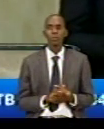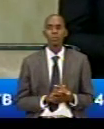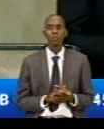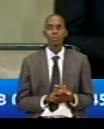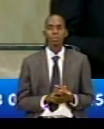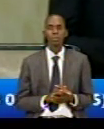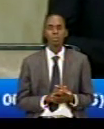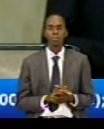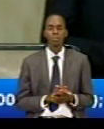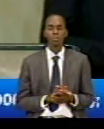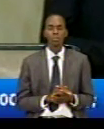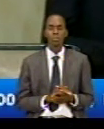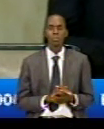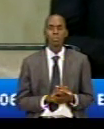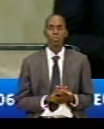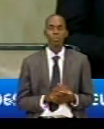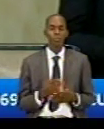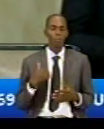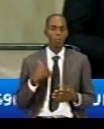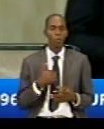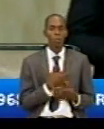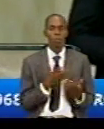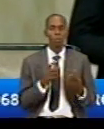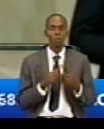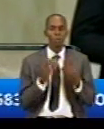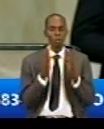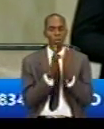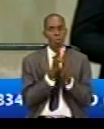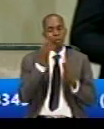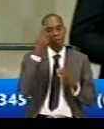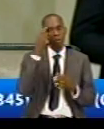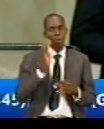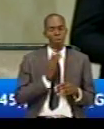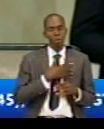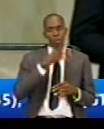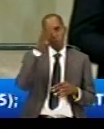Brethren, we want to pray for our general superintendent.